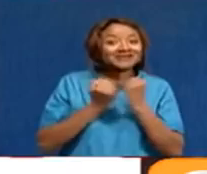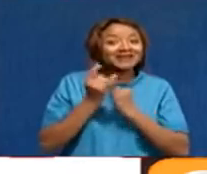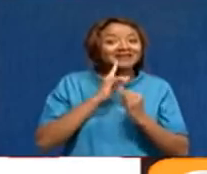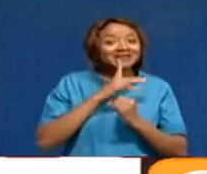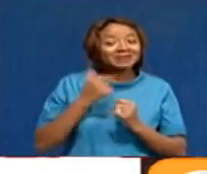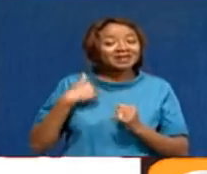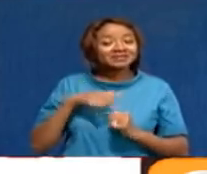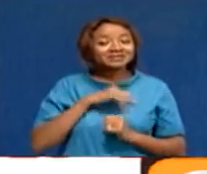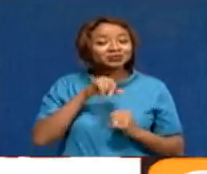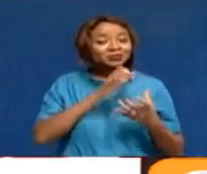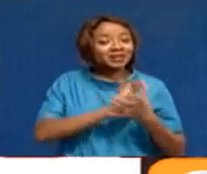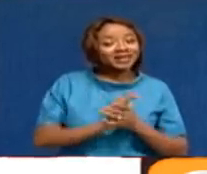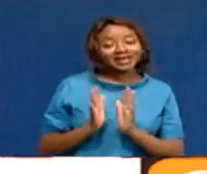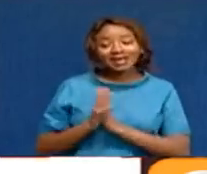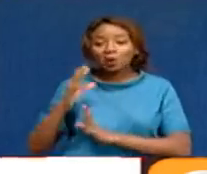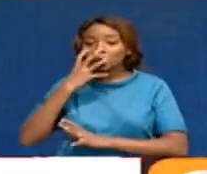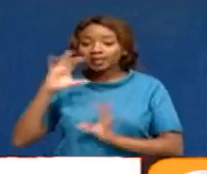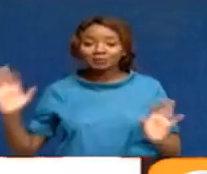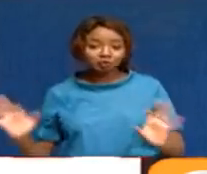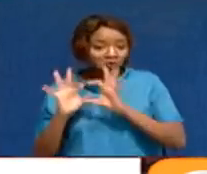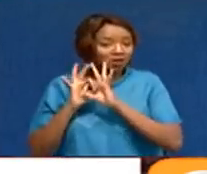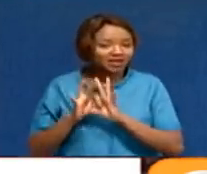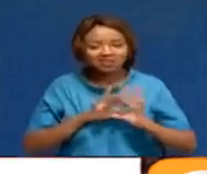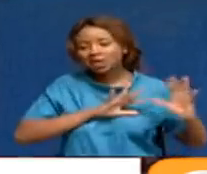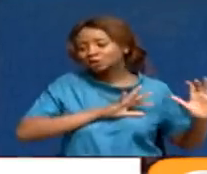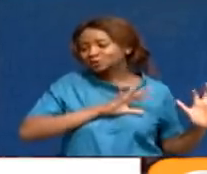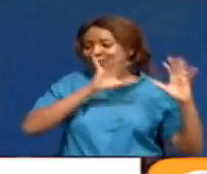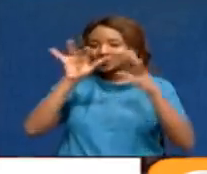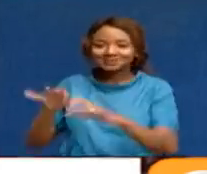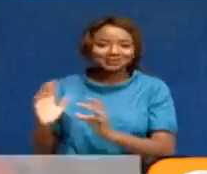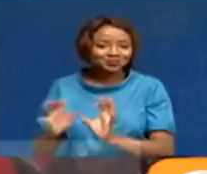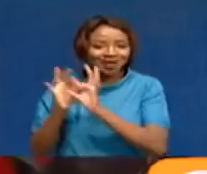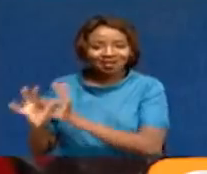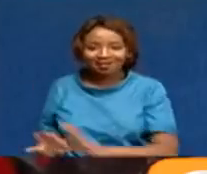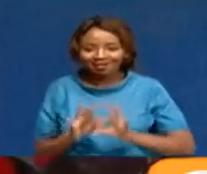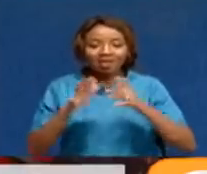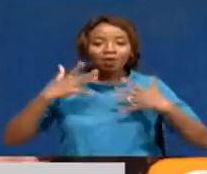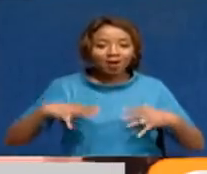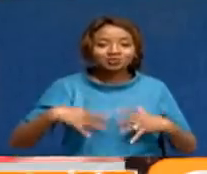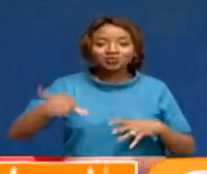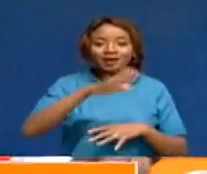ya Azimio, tunaenda huko sisi wote. Watu wa Kirinyaga na Mwea